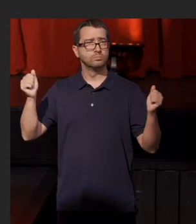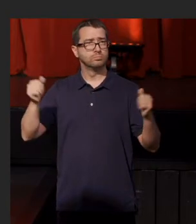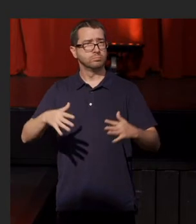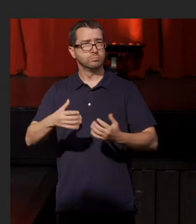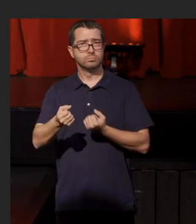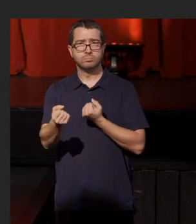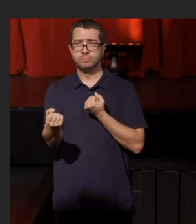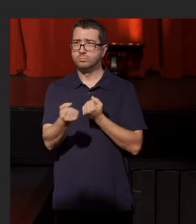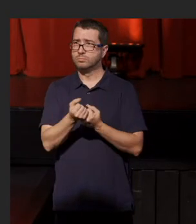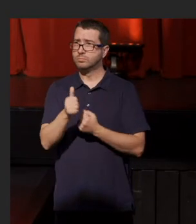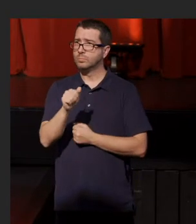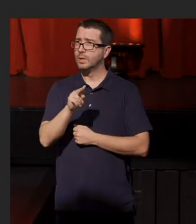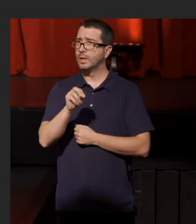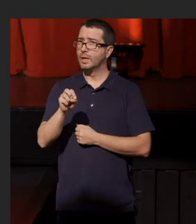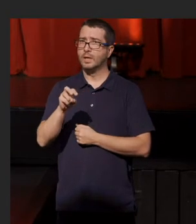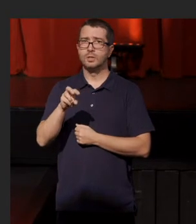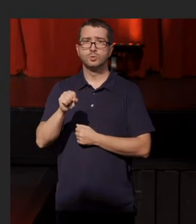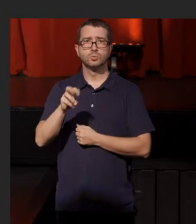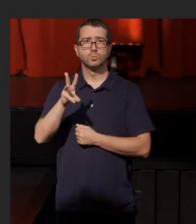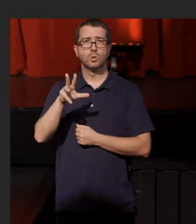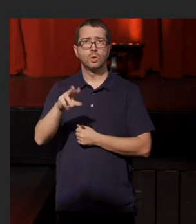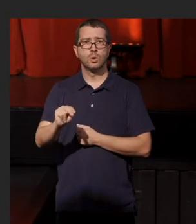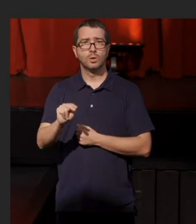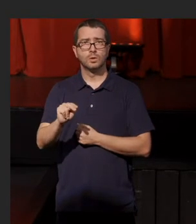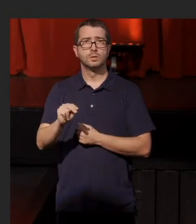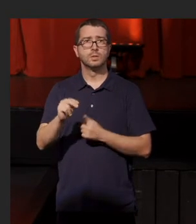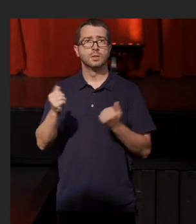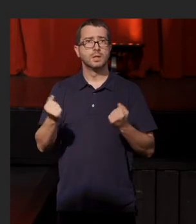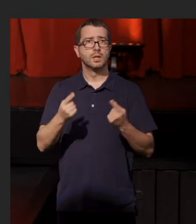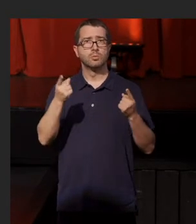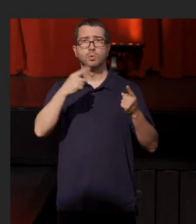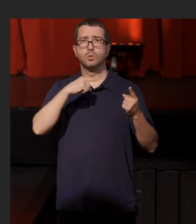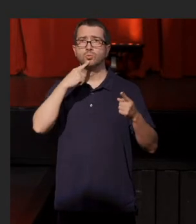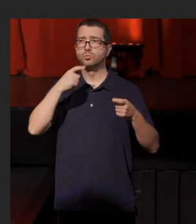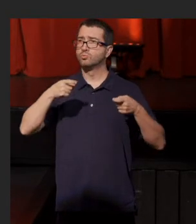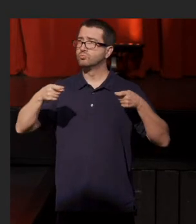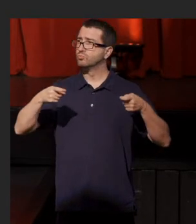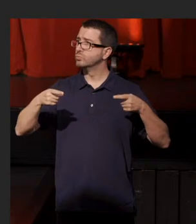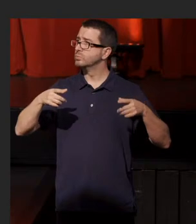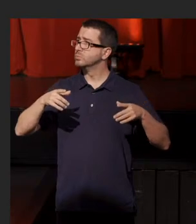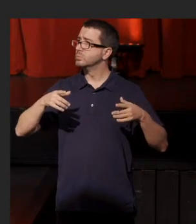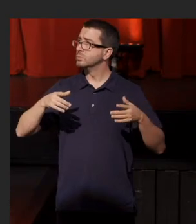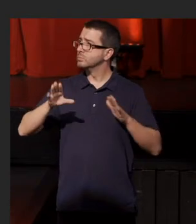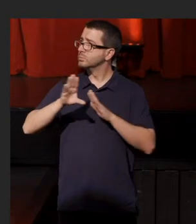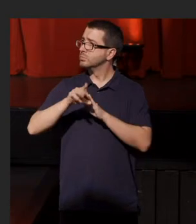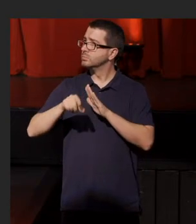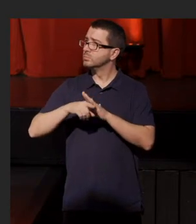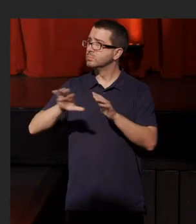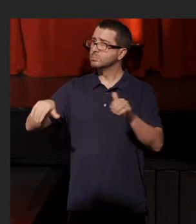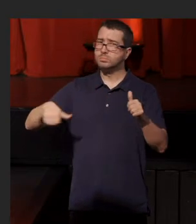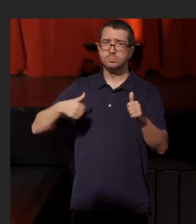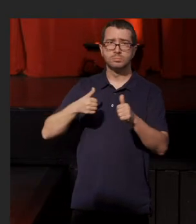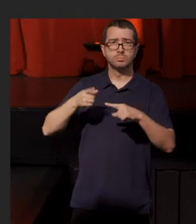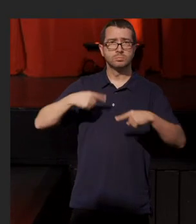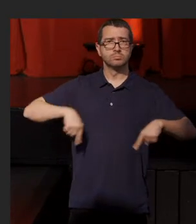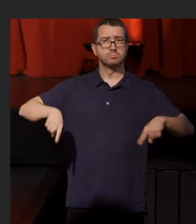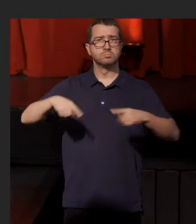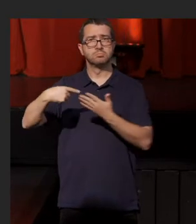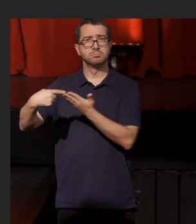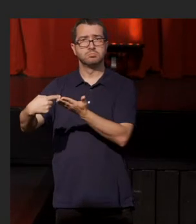supported by Anne Swan and everybody else behind the scenes who made these this